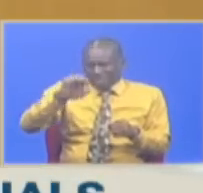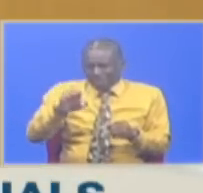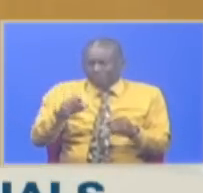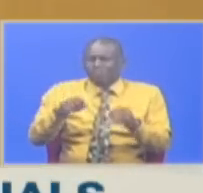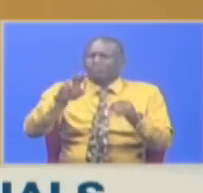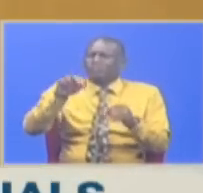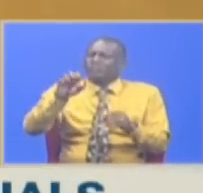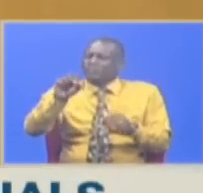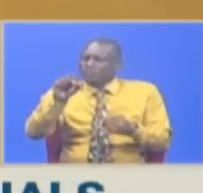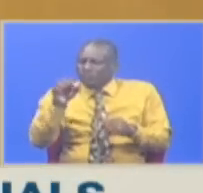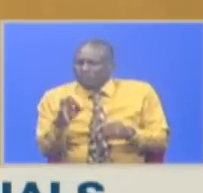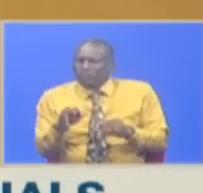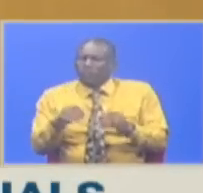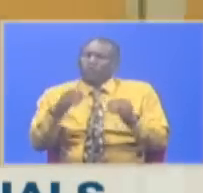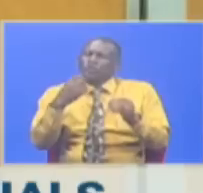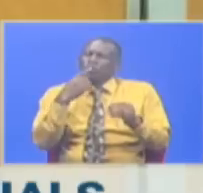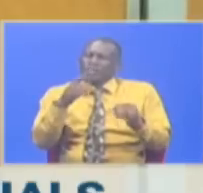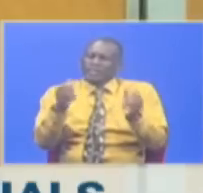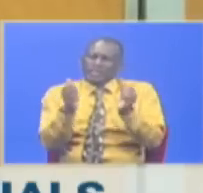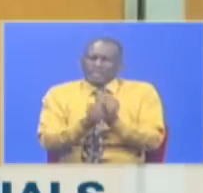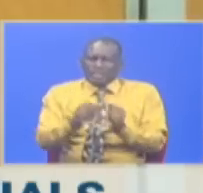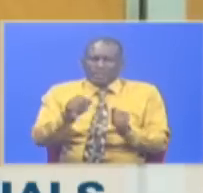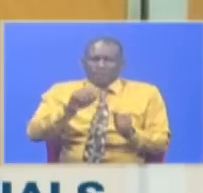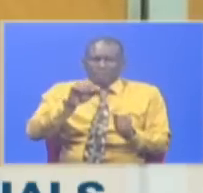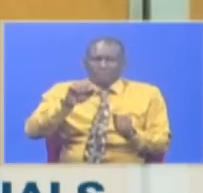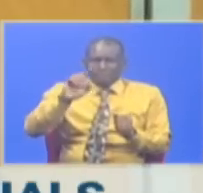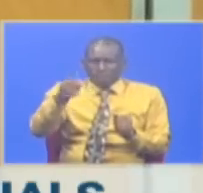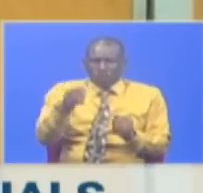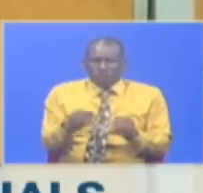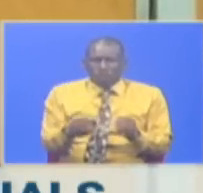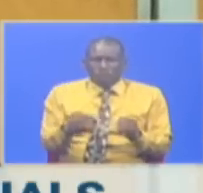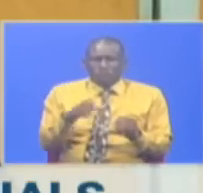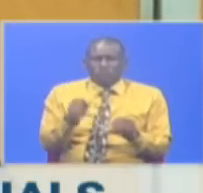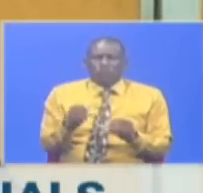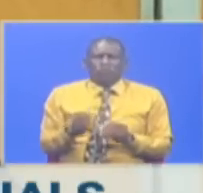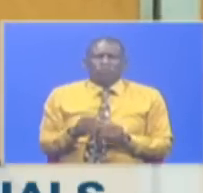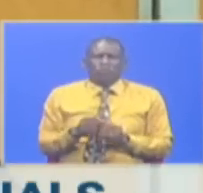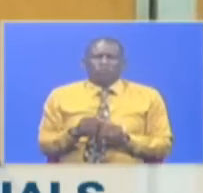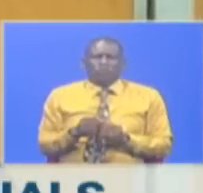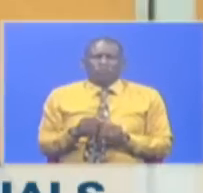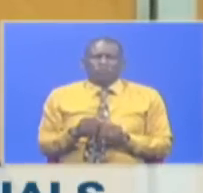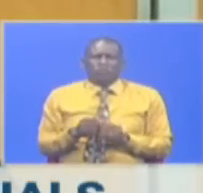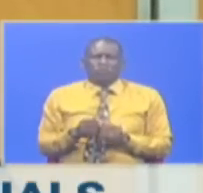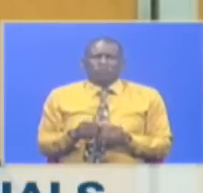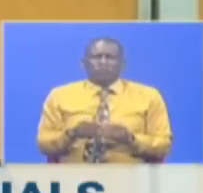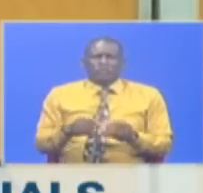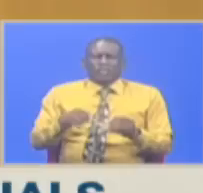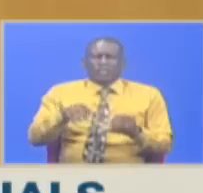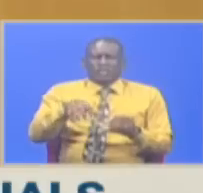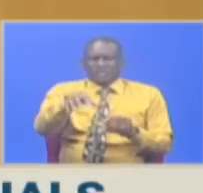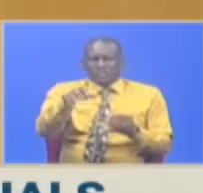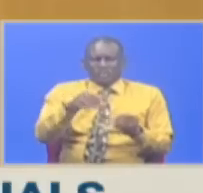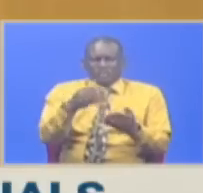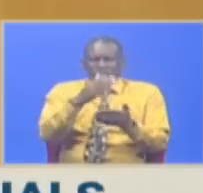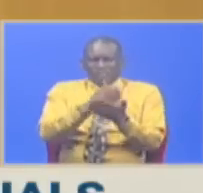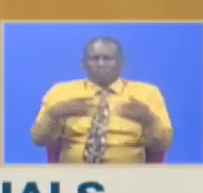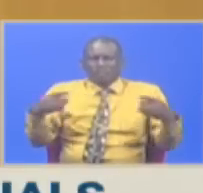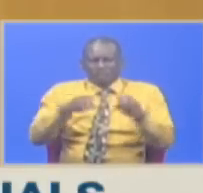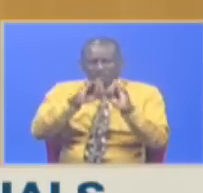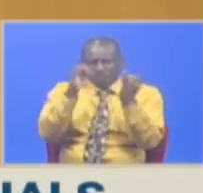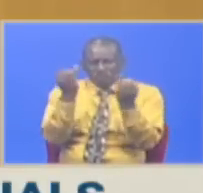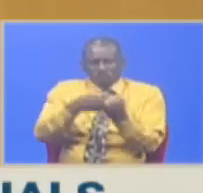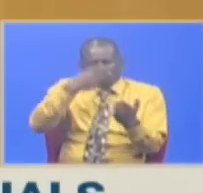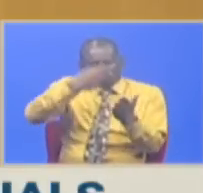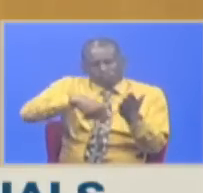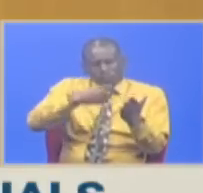million. NHIF contribution is 109 billion. Circles, a number of corporations deducted that money at